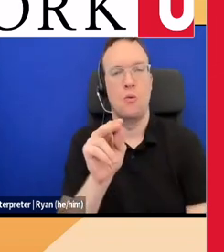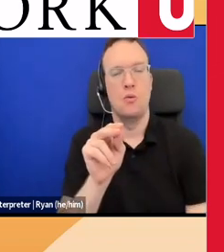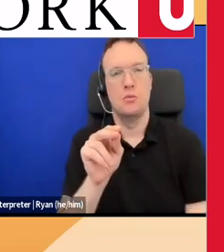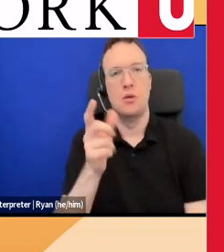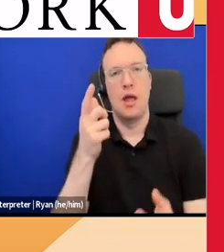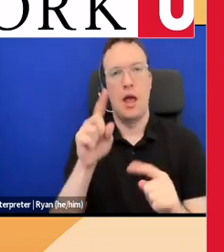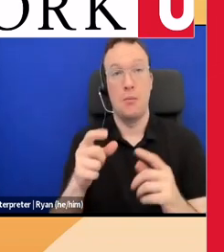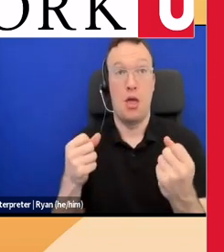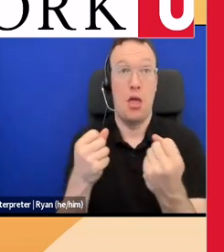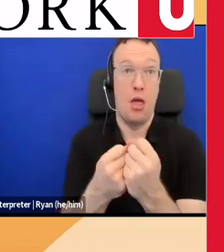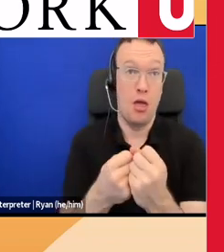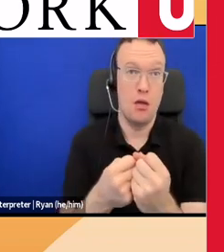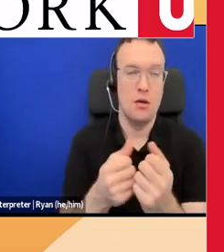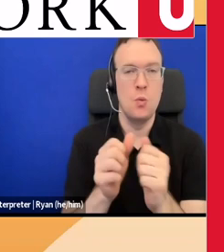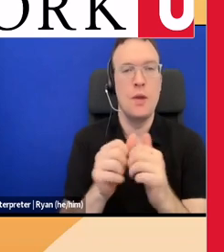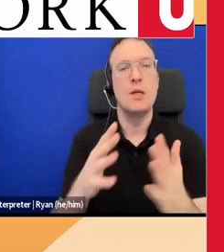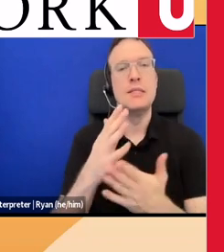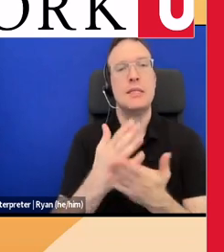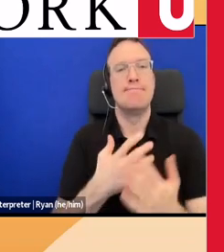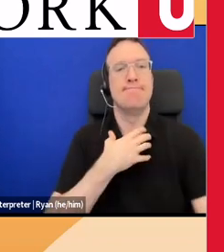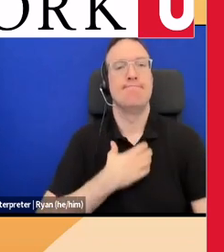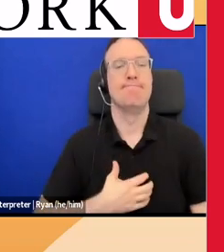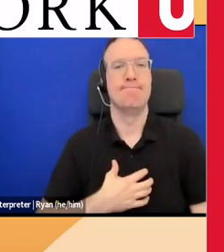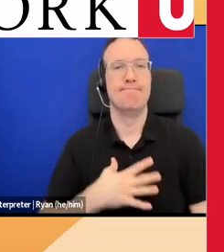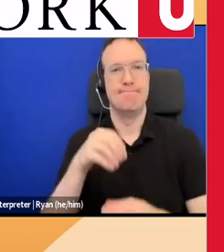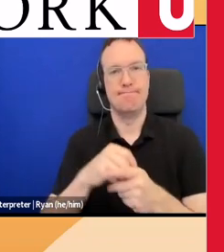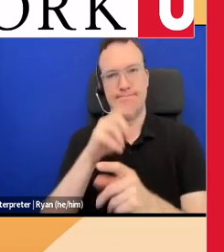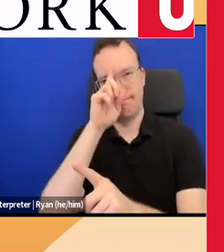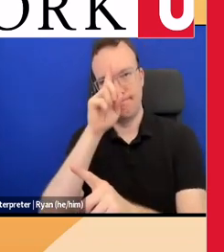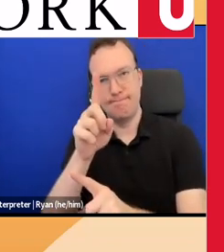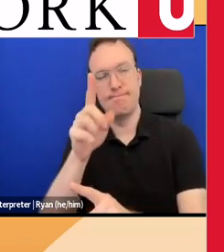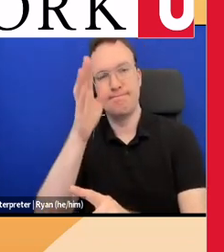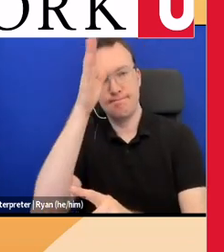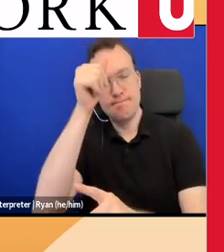solidarity relations without some desire, intention, or commitment.